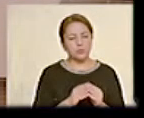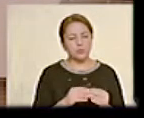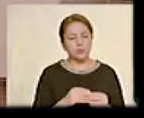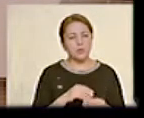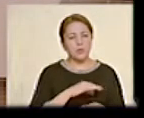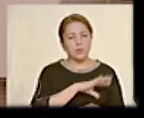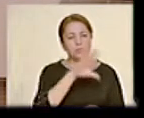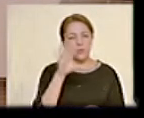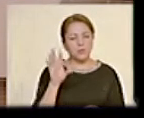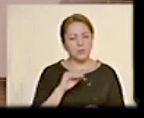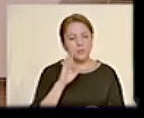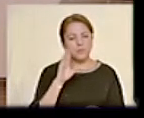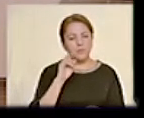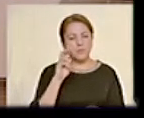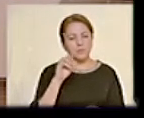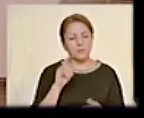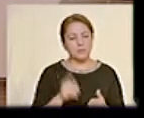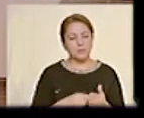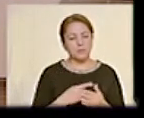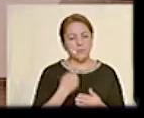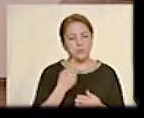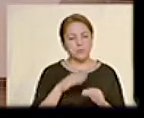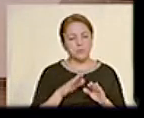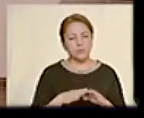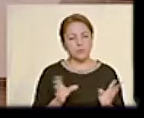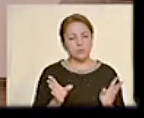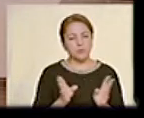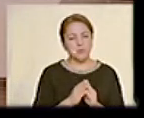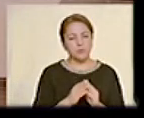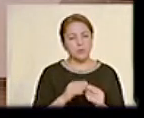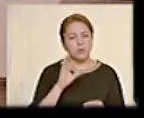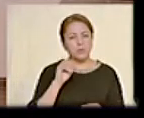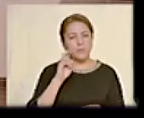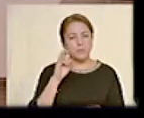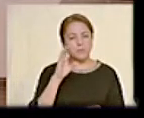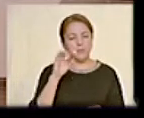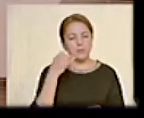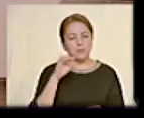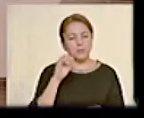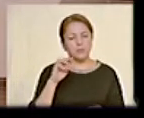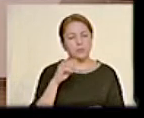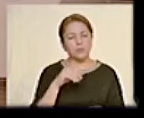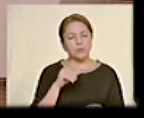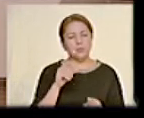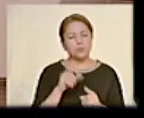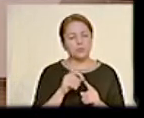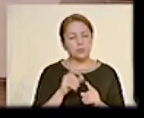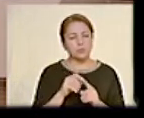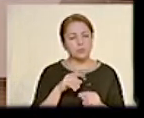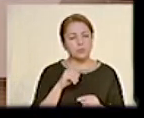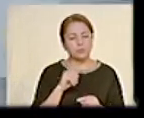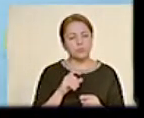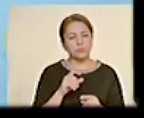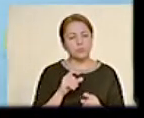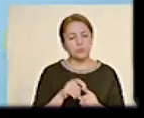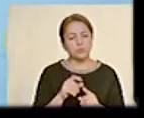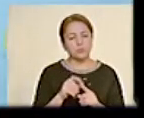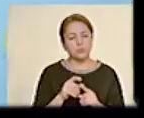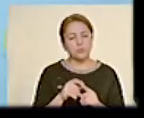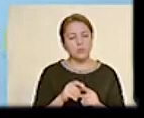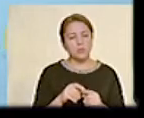barcha veb sahifalarimiz bir joyda birlashuvchi veb sayt tushunchasi. Veb-sayt tushunchasini biz